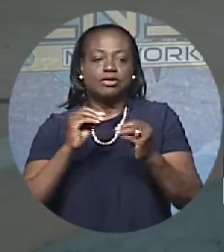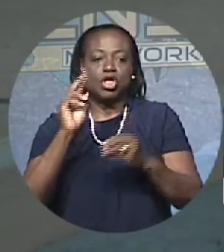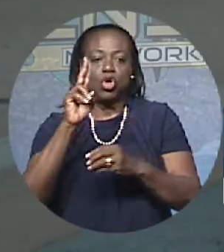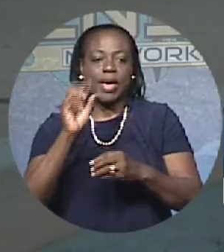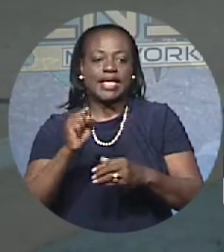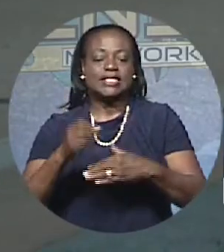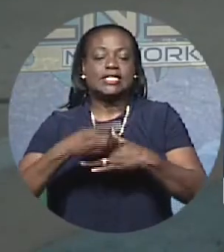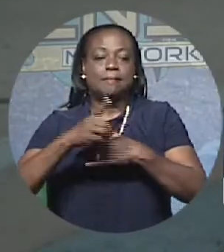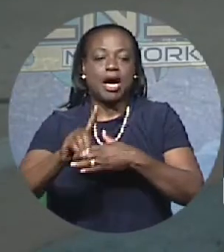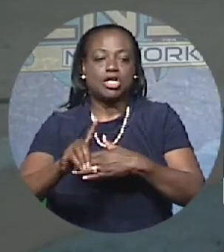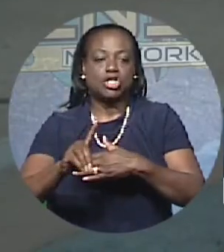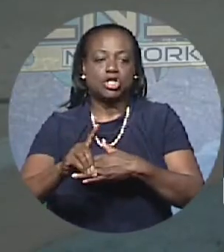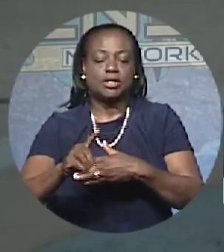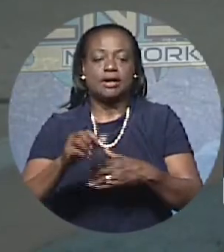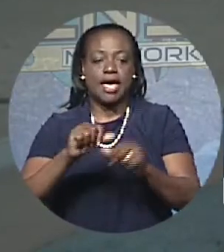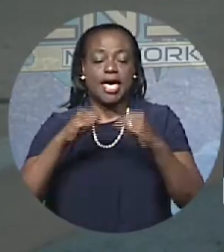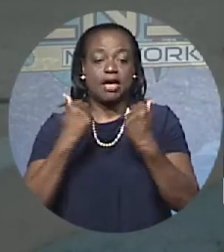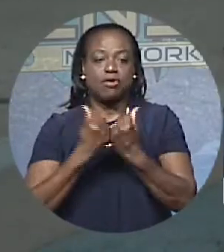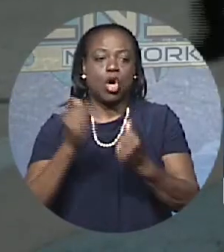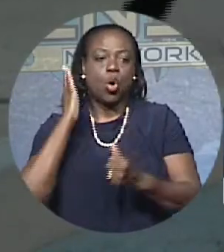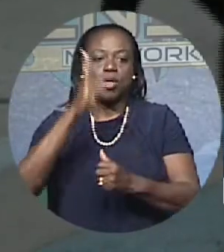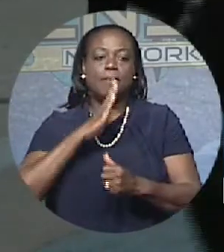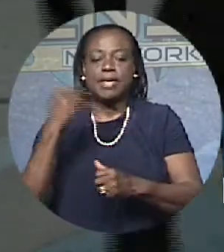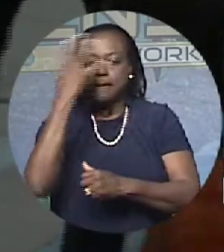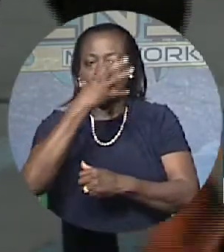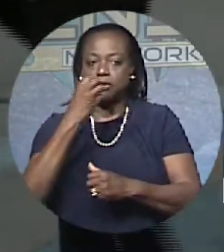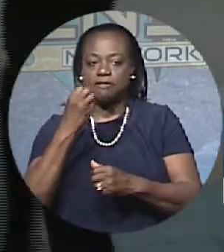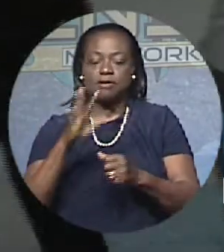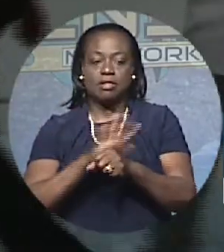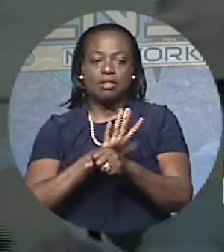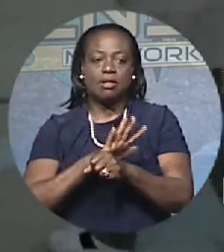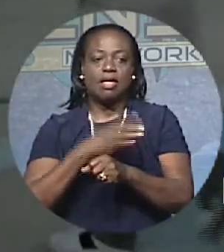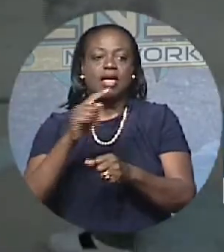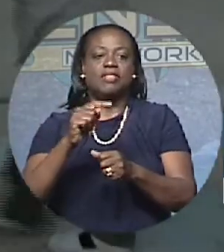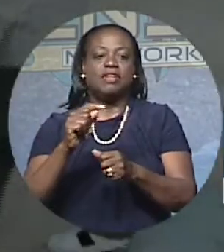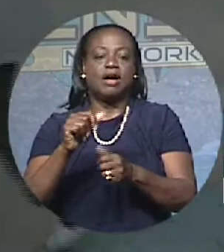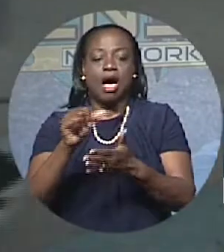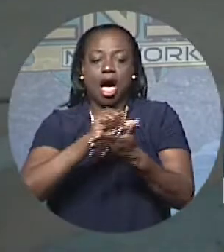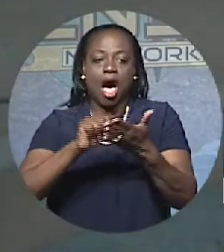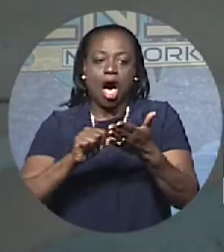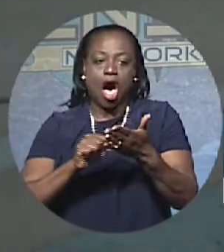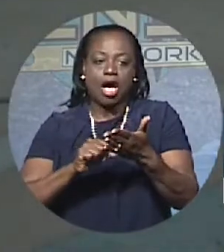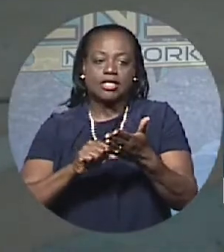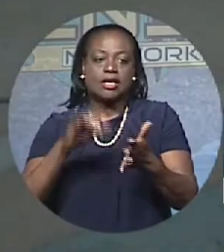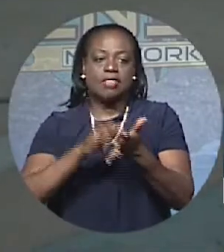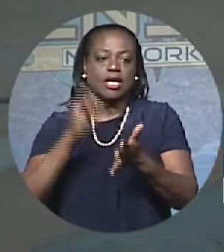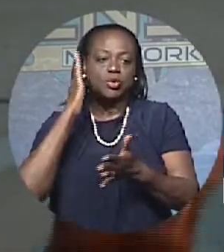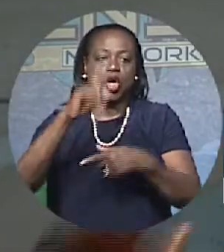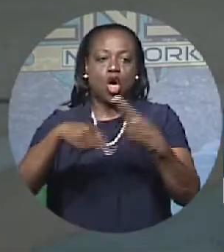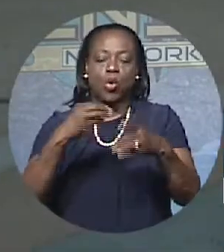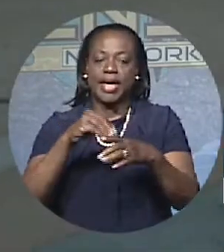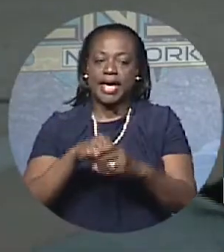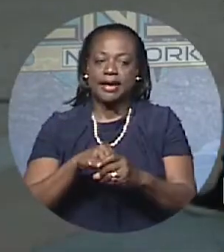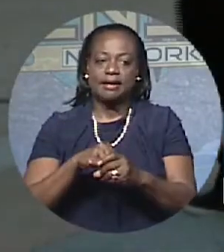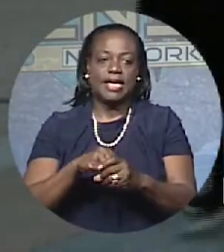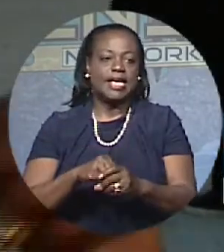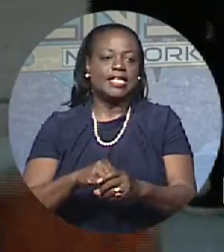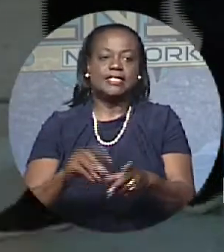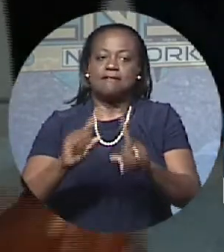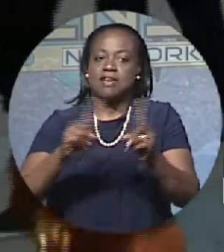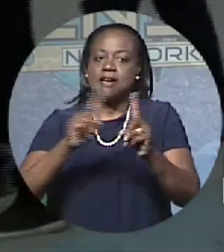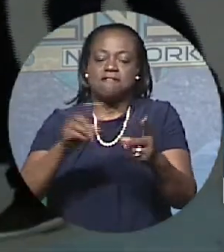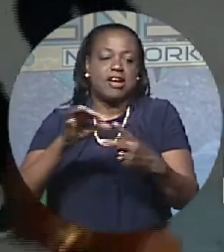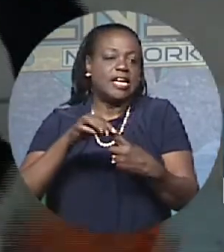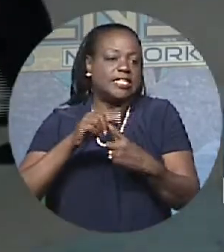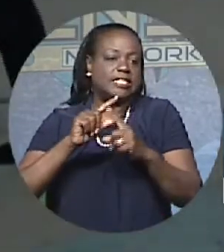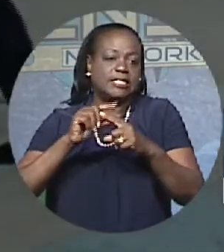beautiful. Because I think by the very nature of the art installations that are going in there, they're so unique. They're